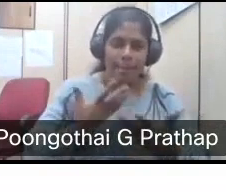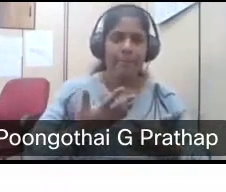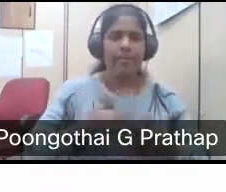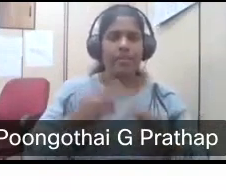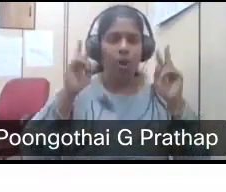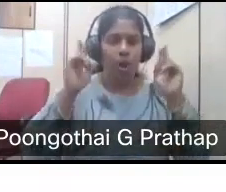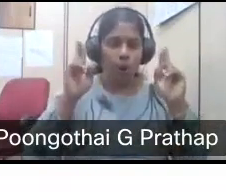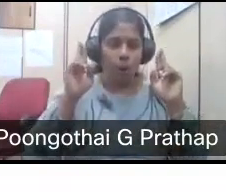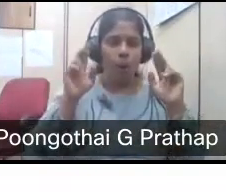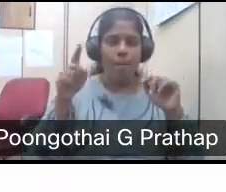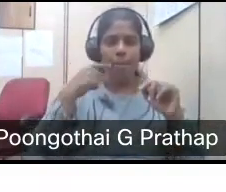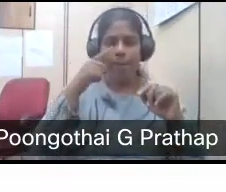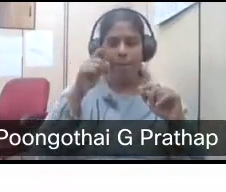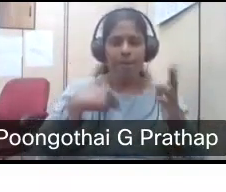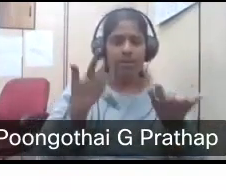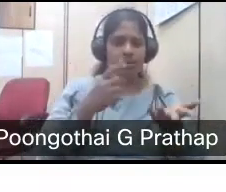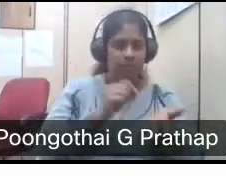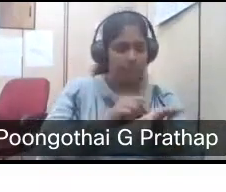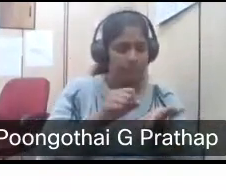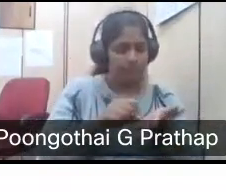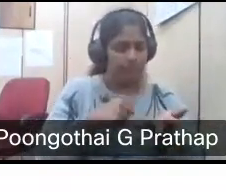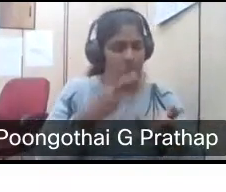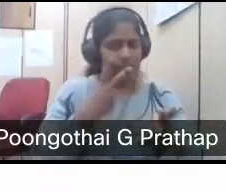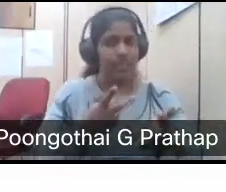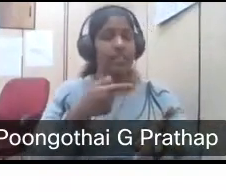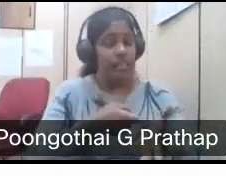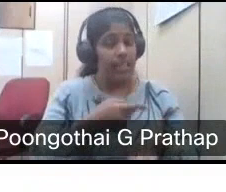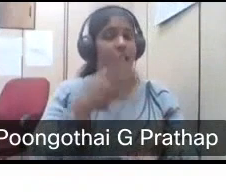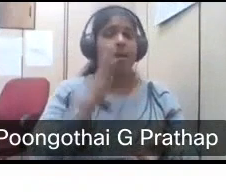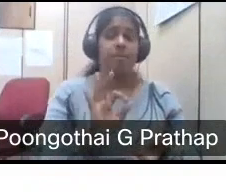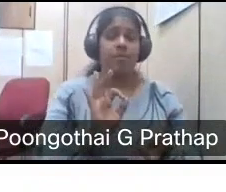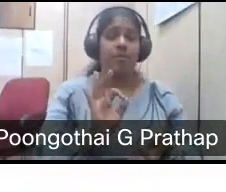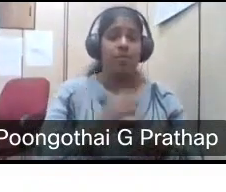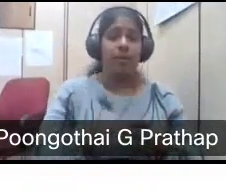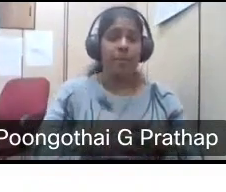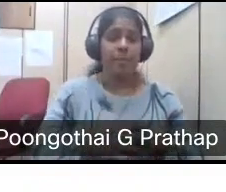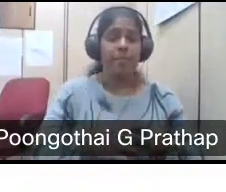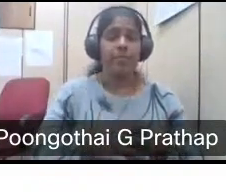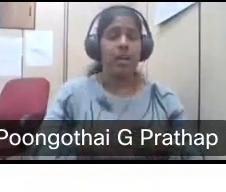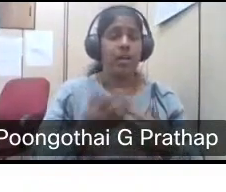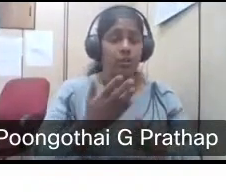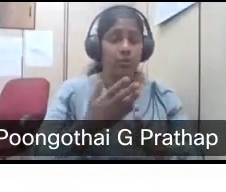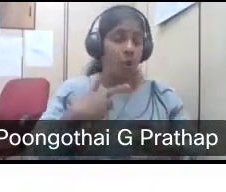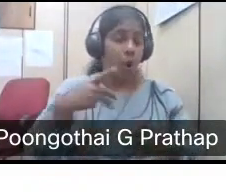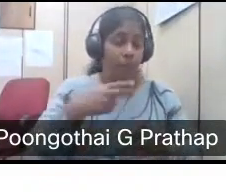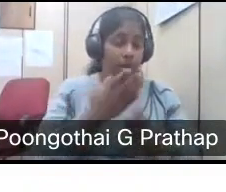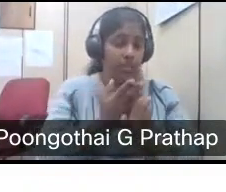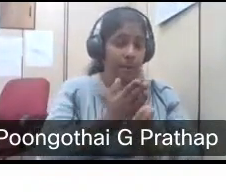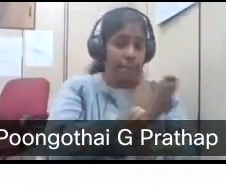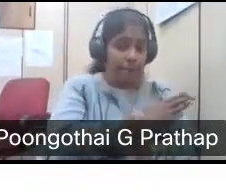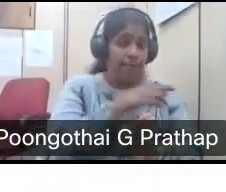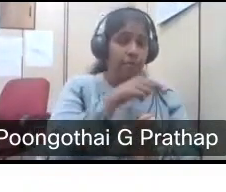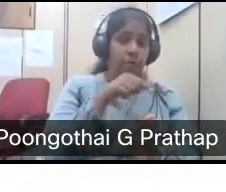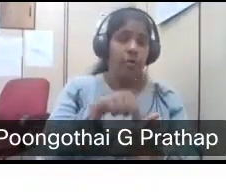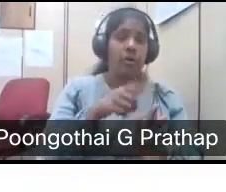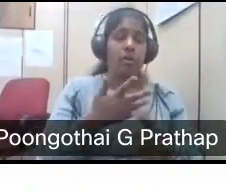be studying. And this is the important thing. If baby was operated before, the surgery would have done a